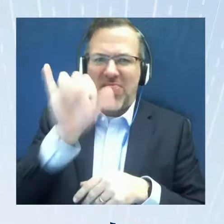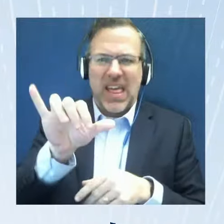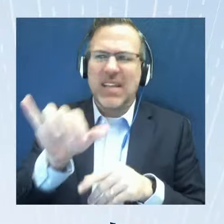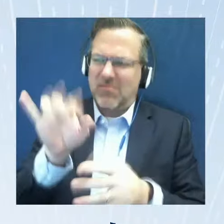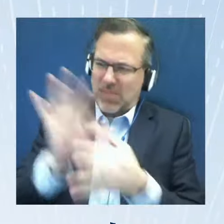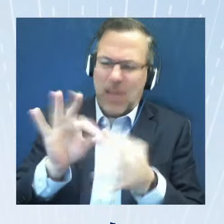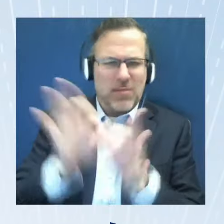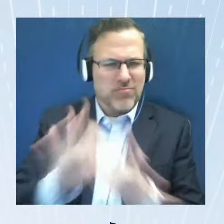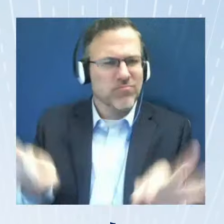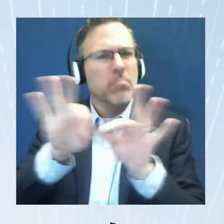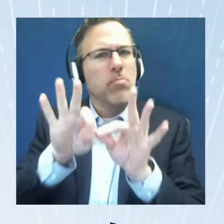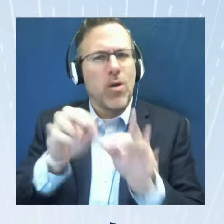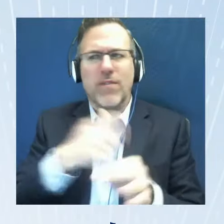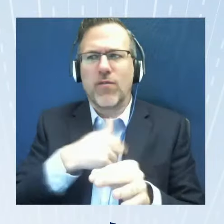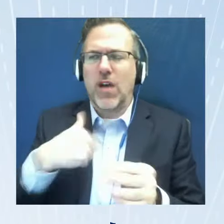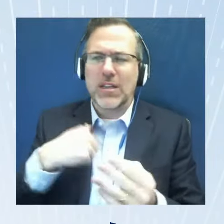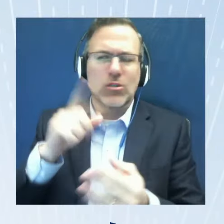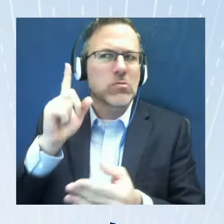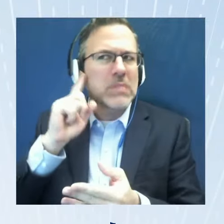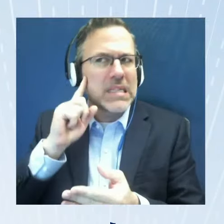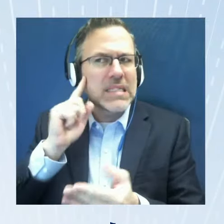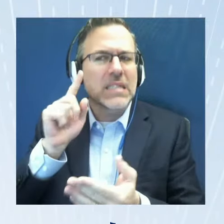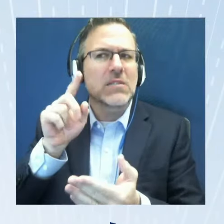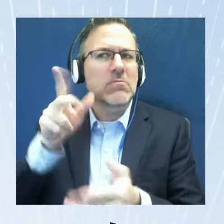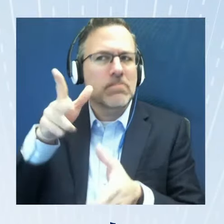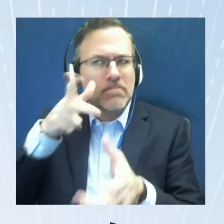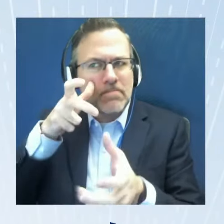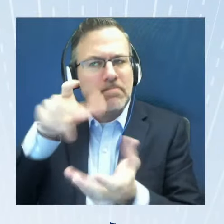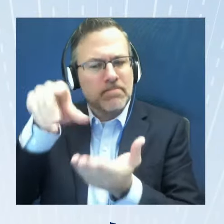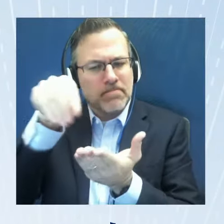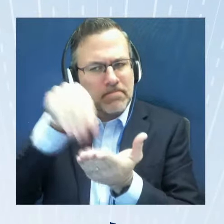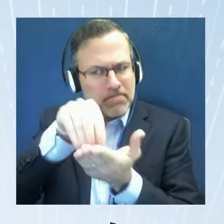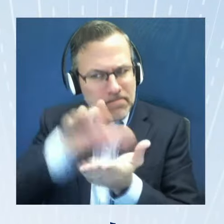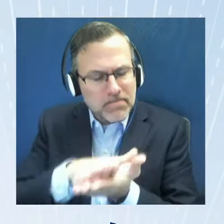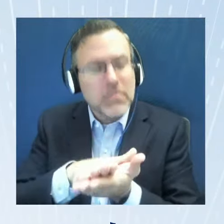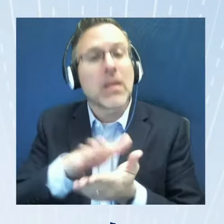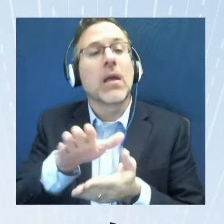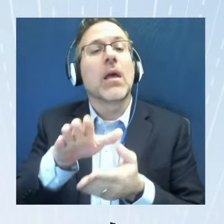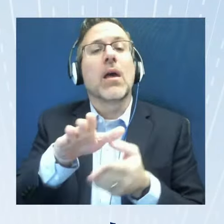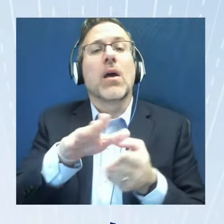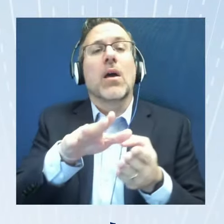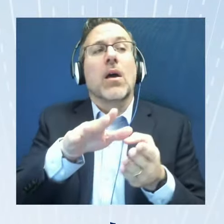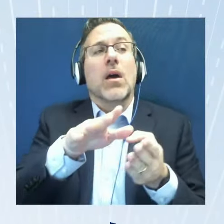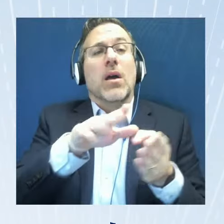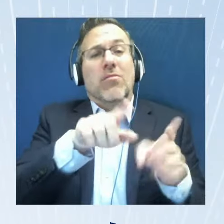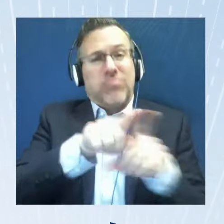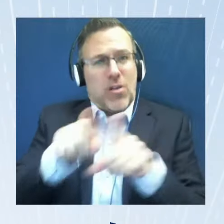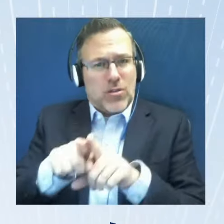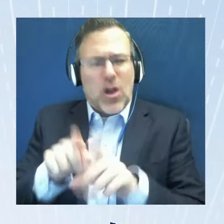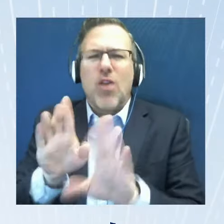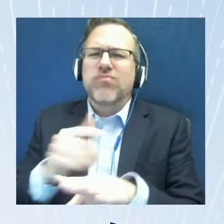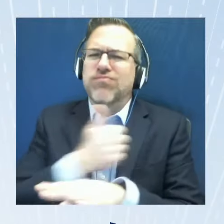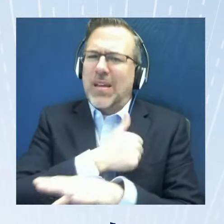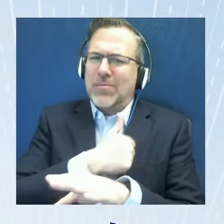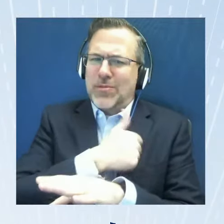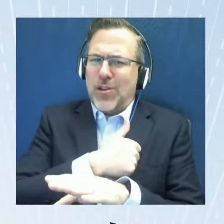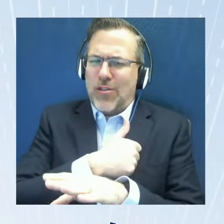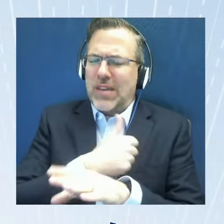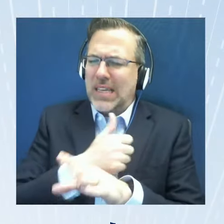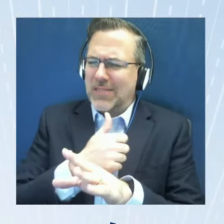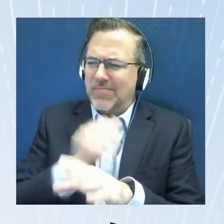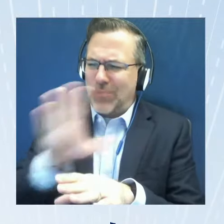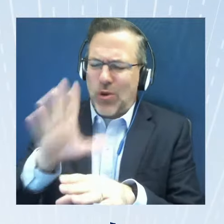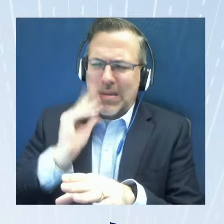we're fine-tuning the rule. The other thing I want to mention that's important, and I'm sorry to hear this experience, and we've heard